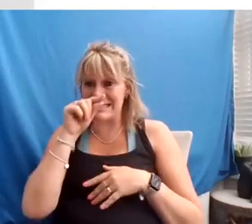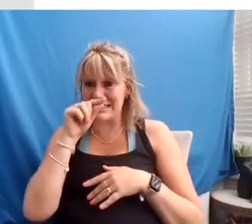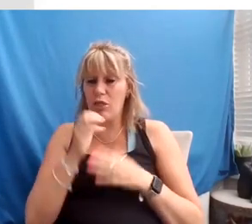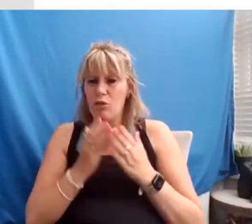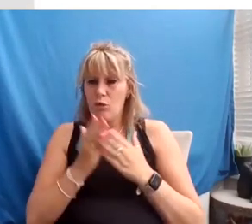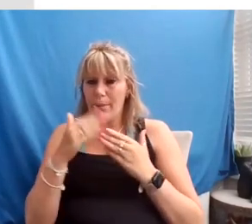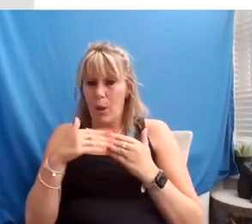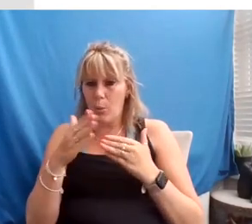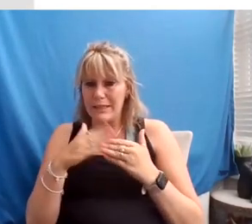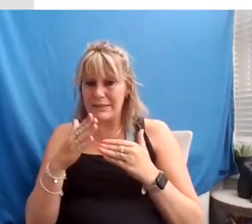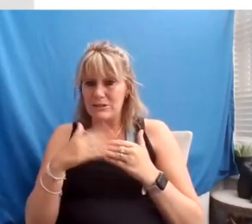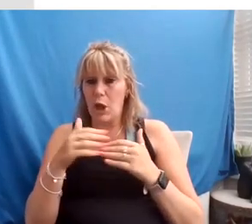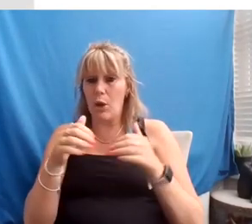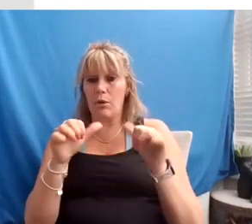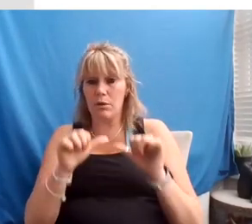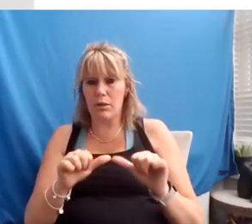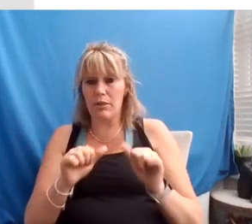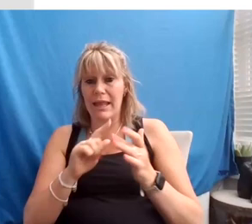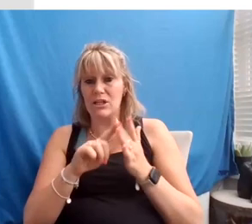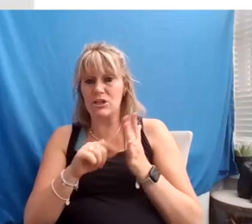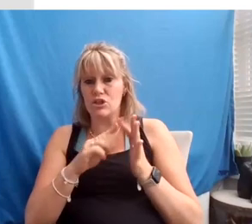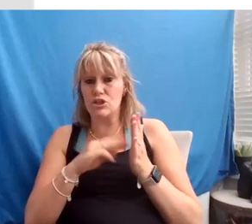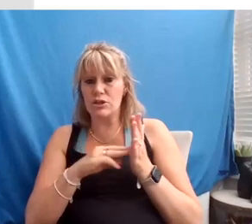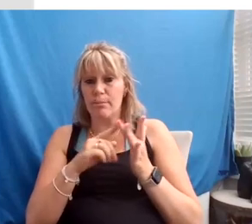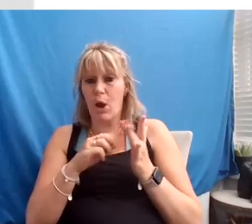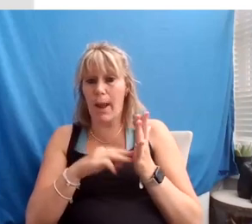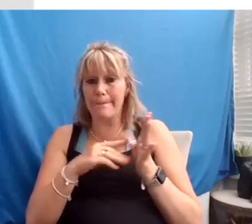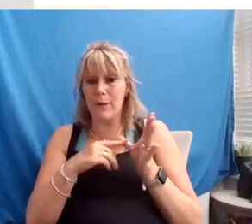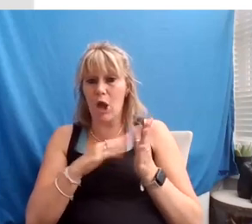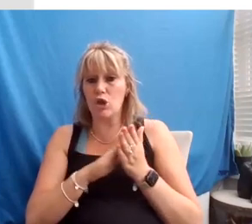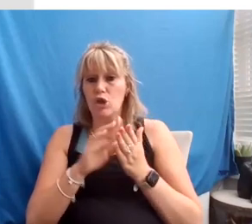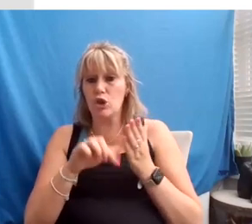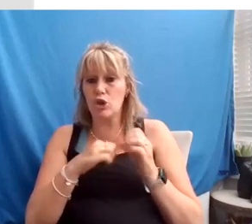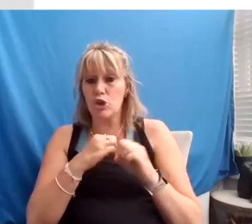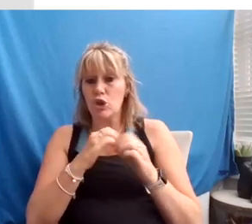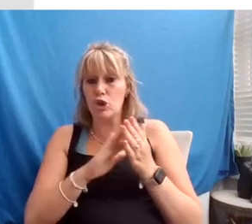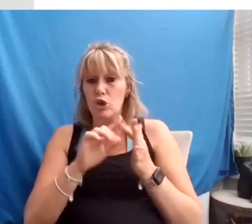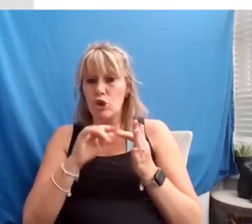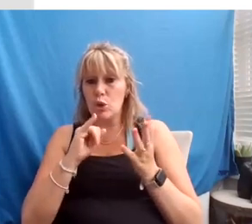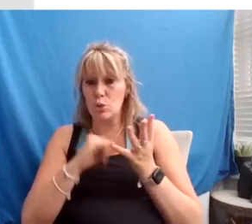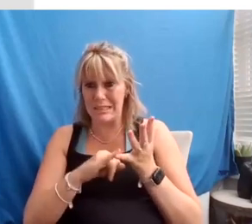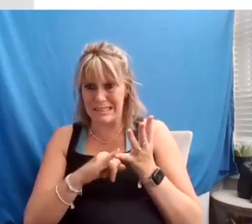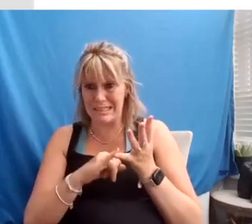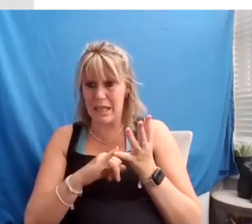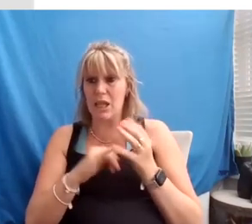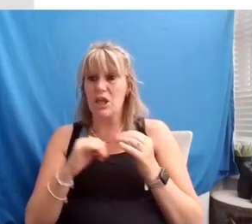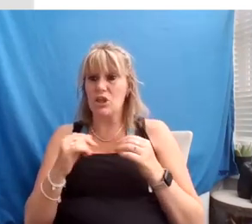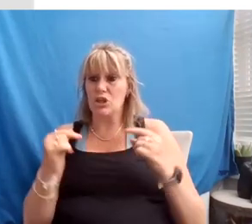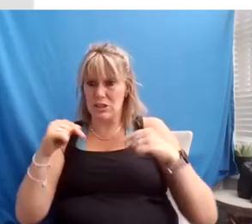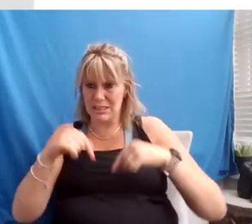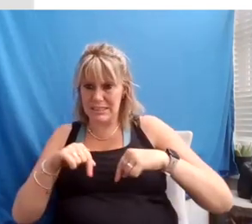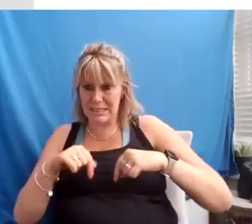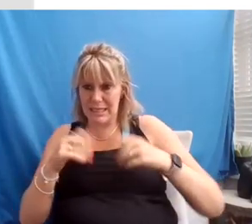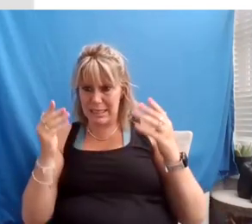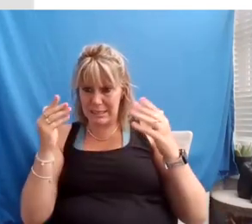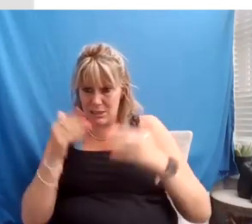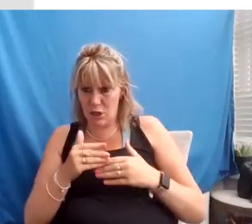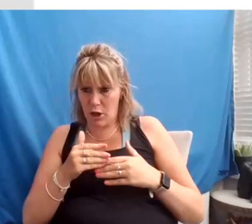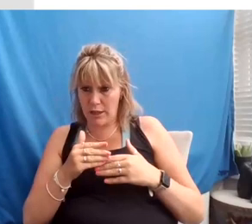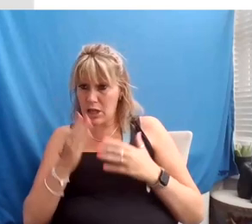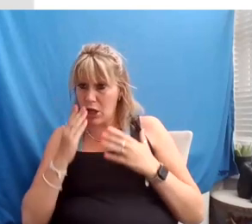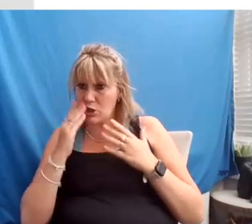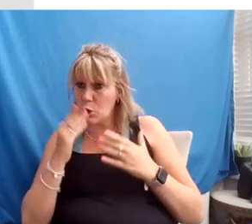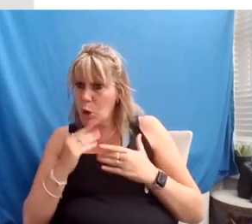Now, here we have a beautiful piece from Jemima Hughes. Jemima's with us tonight. I don't know